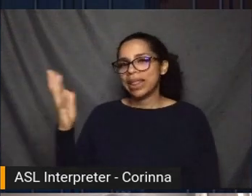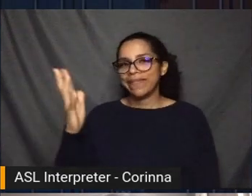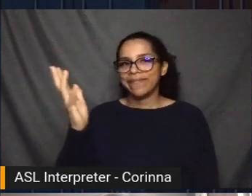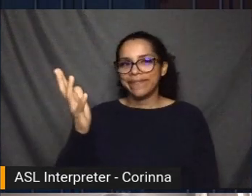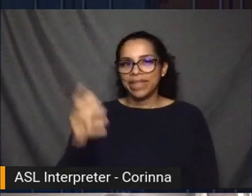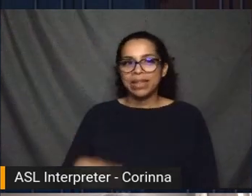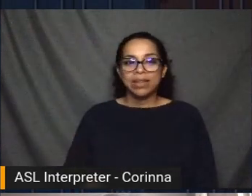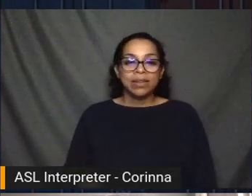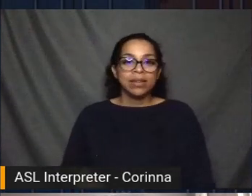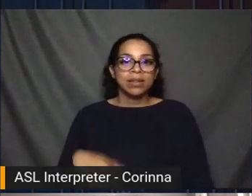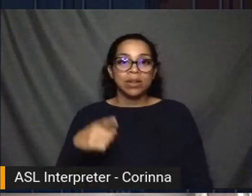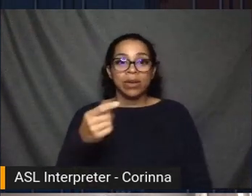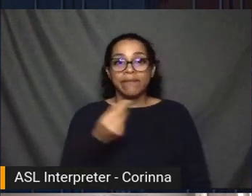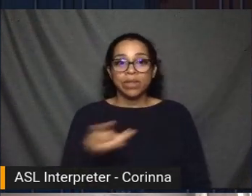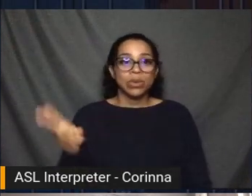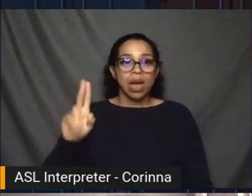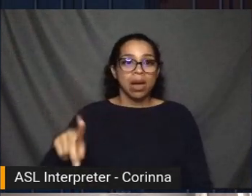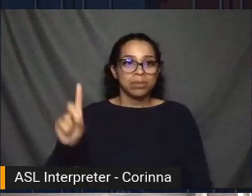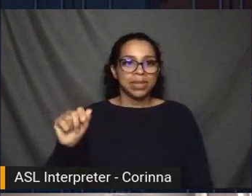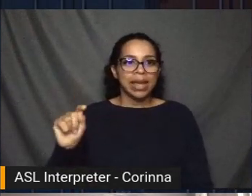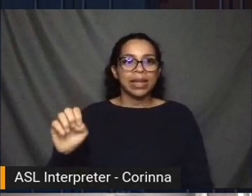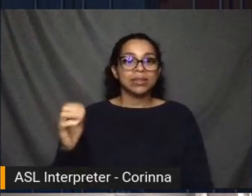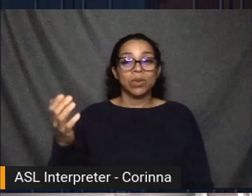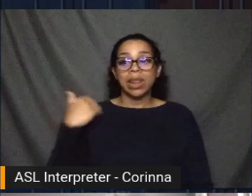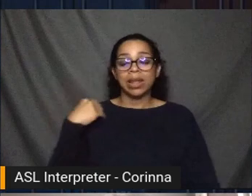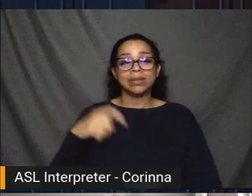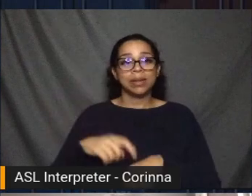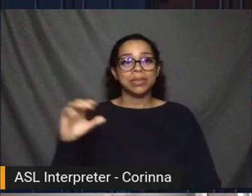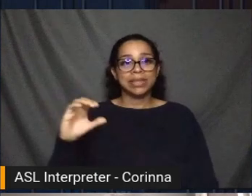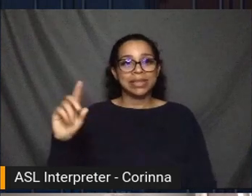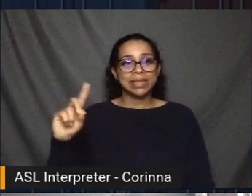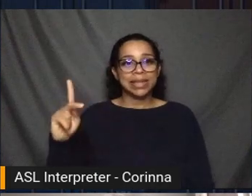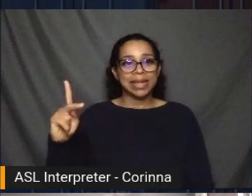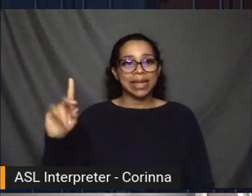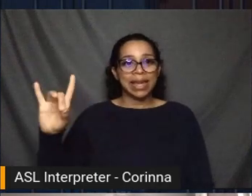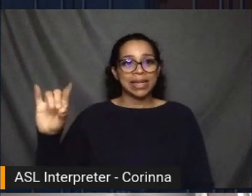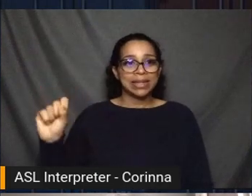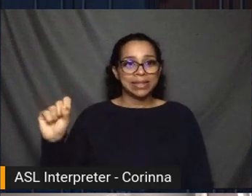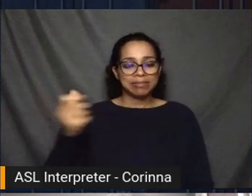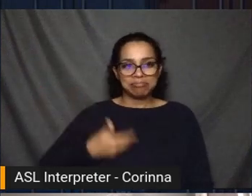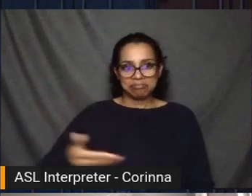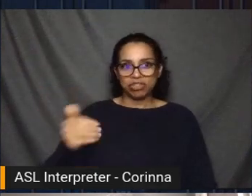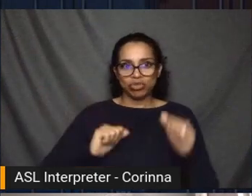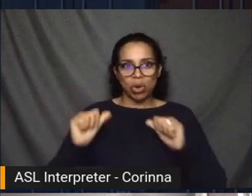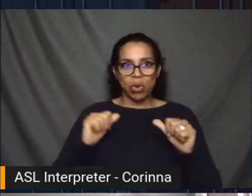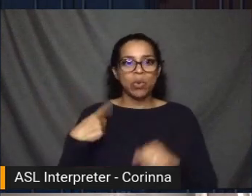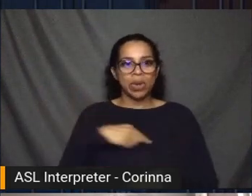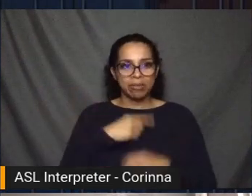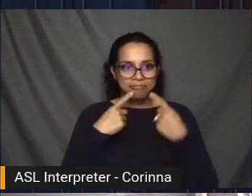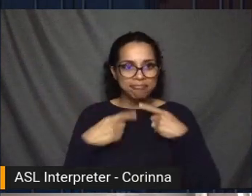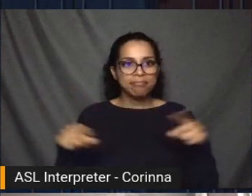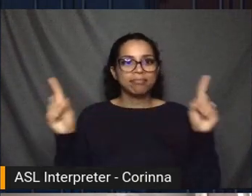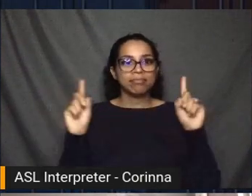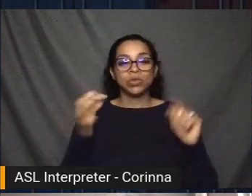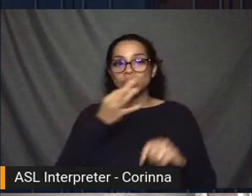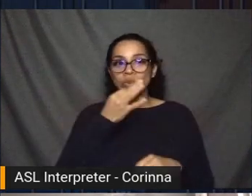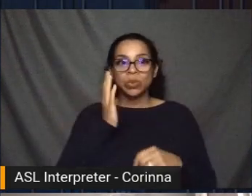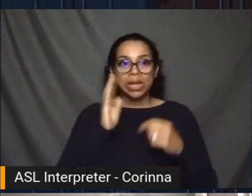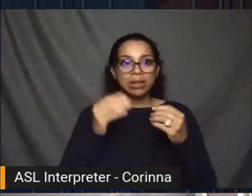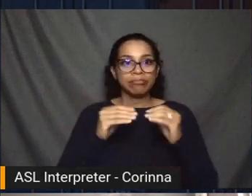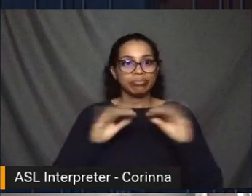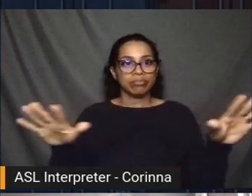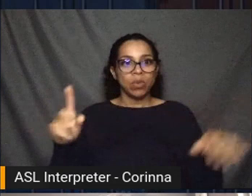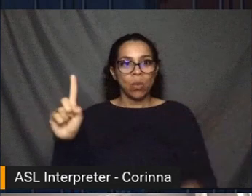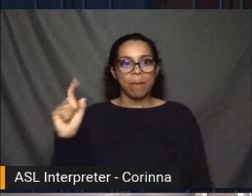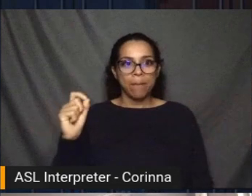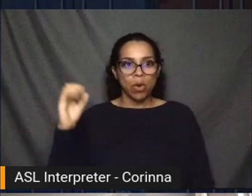updates. So last time cdk8s was on this show, we announced cdk8s going 1.0, but we had a